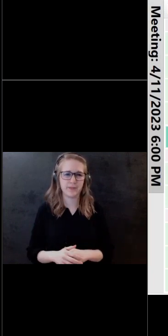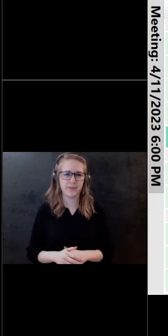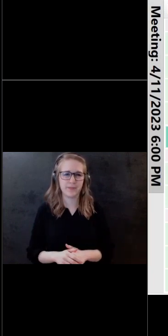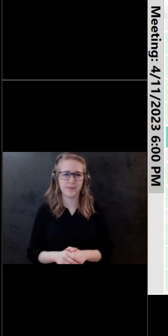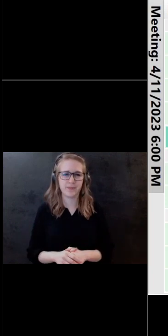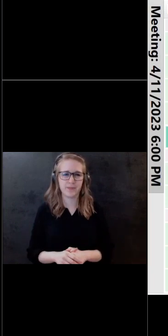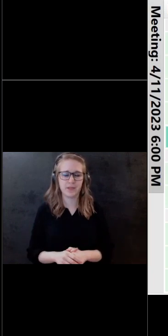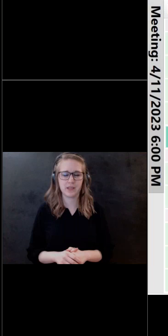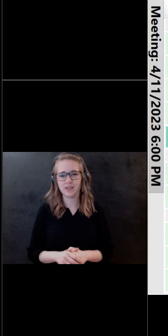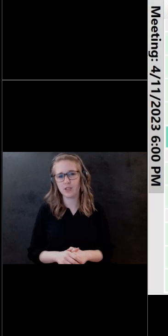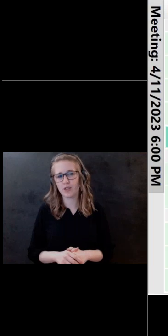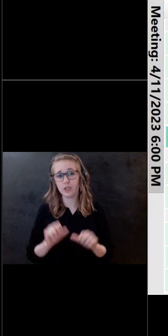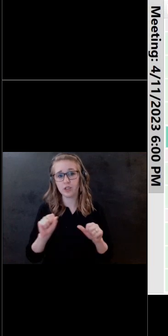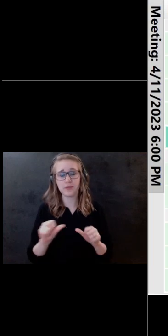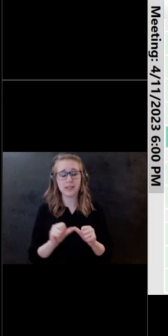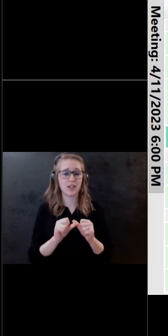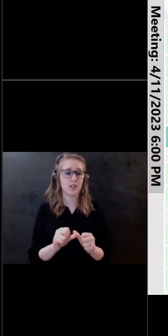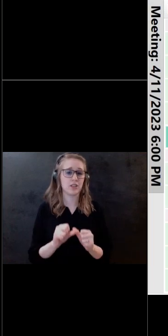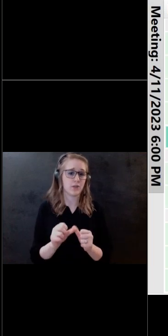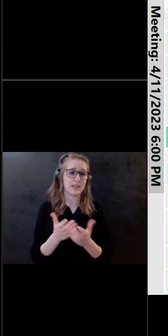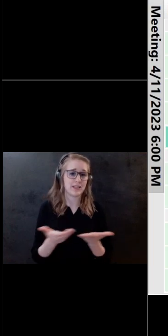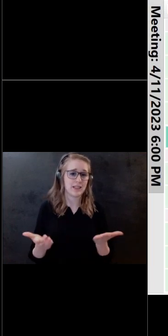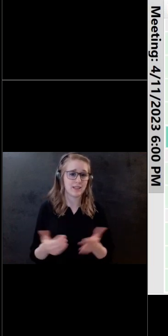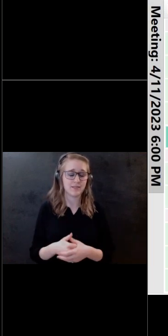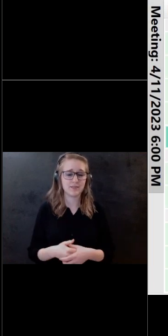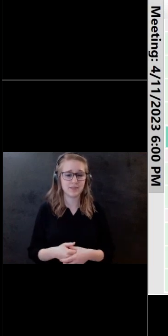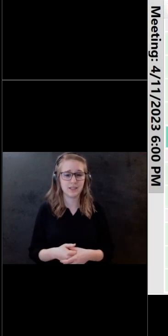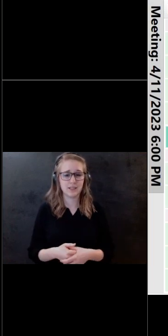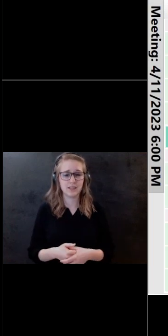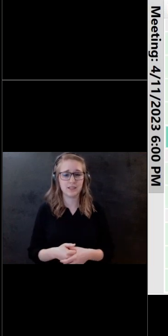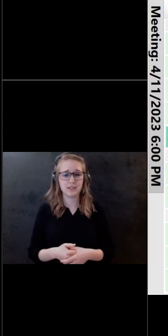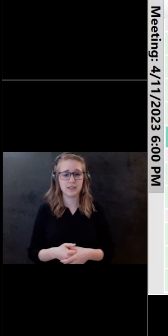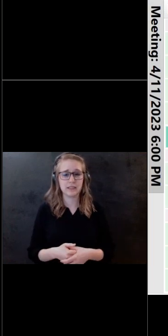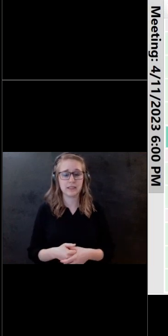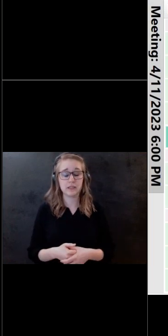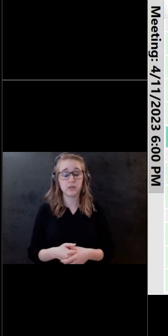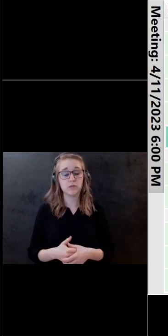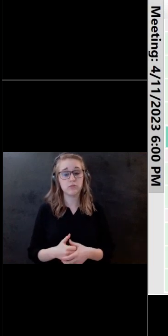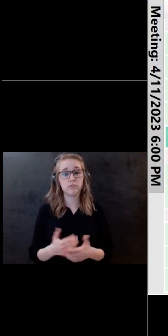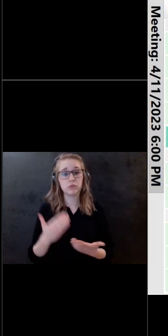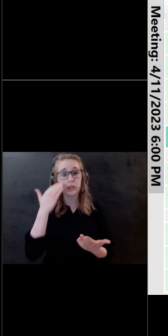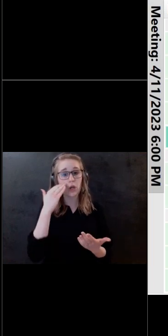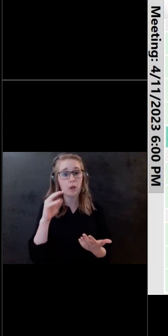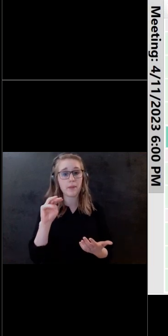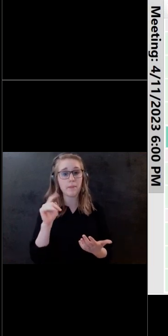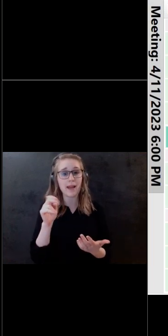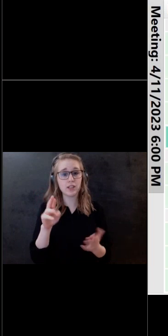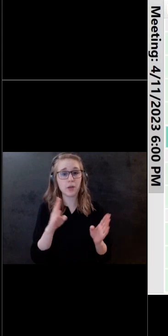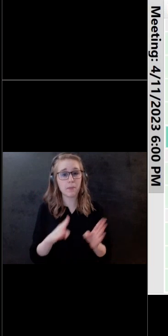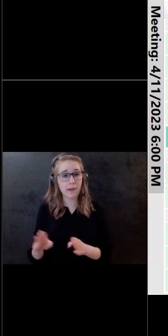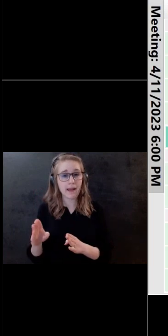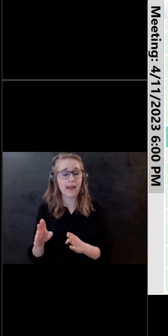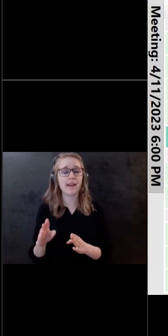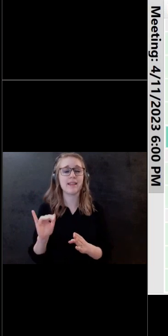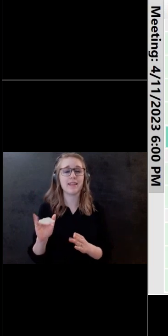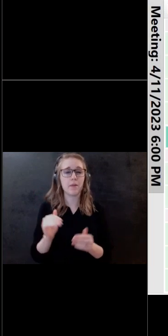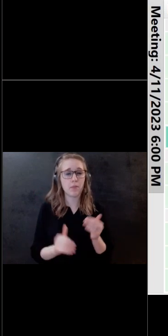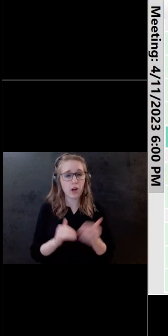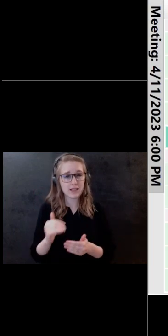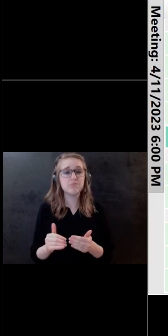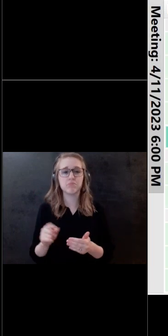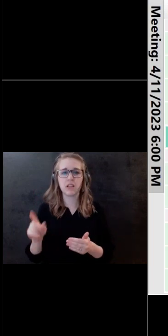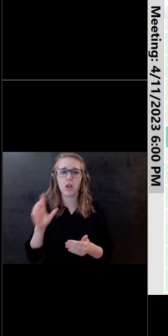you know, it could be an ongoing thing. Like I said, once we have a direction on the master plan, and once we are going through that process, there